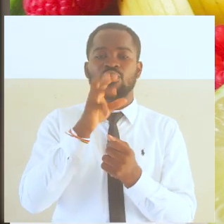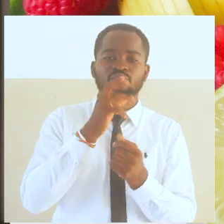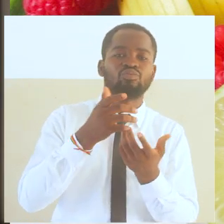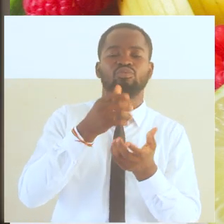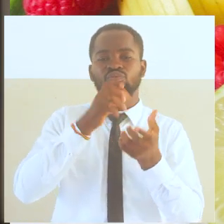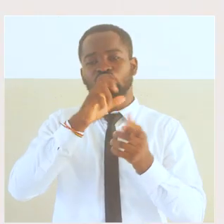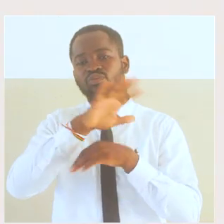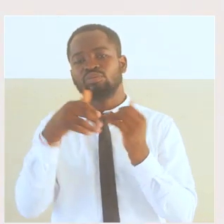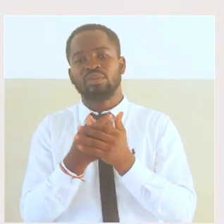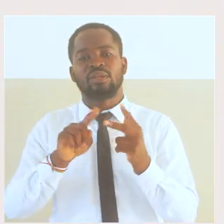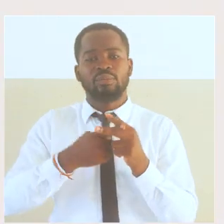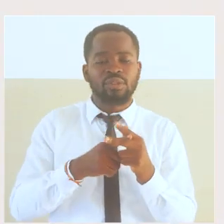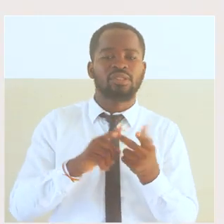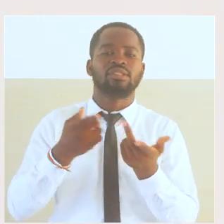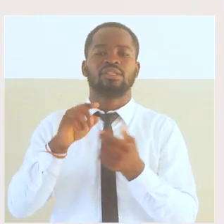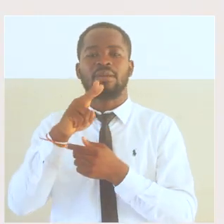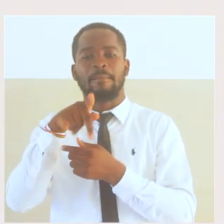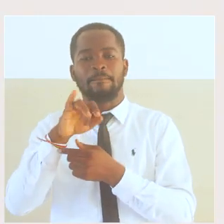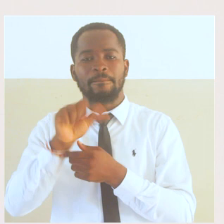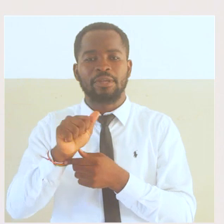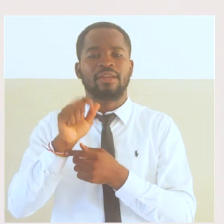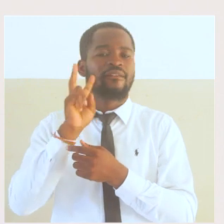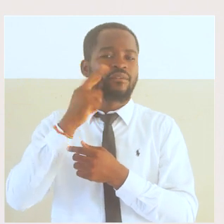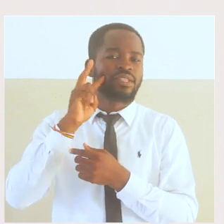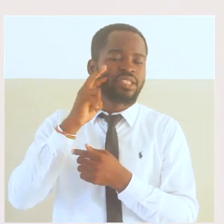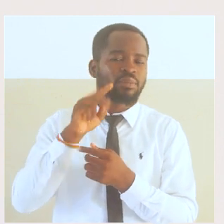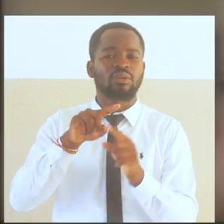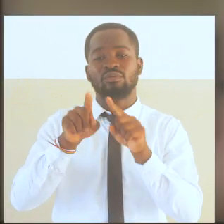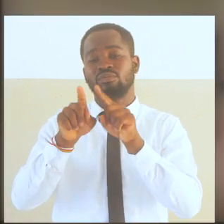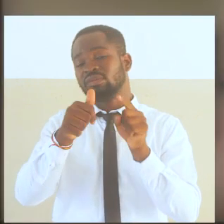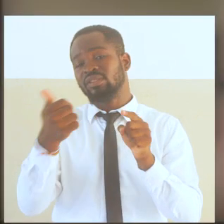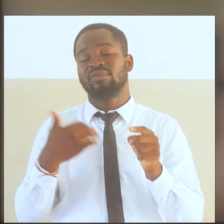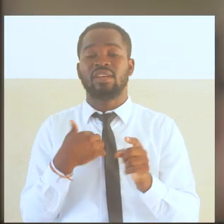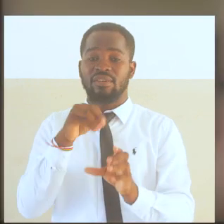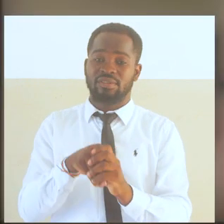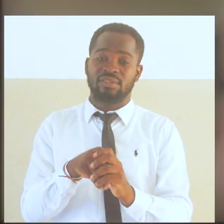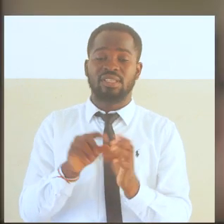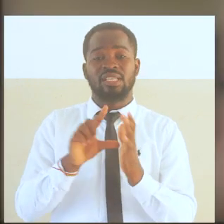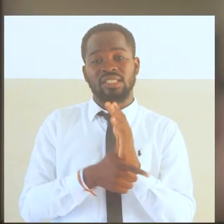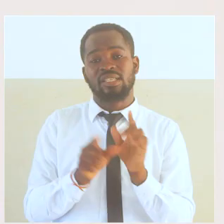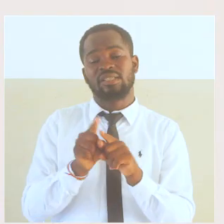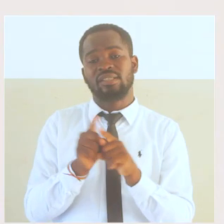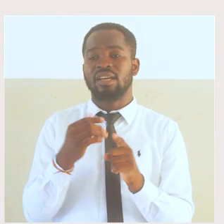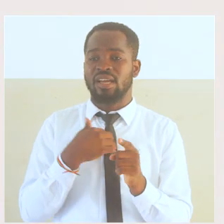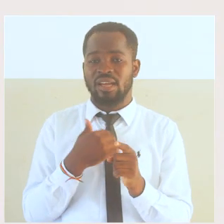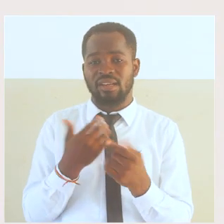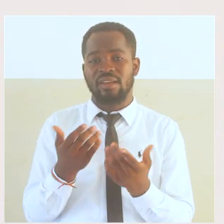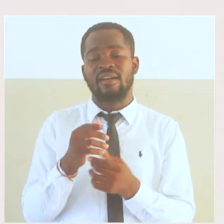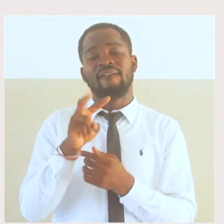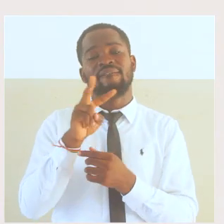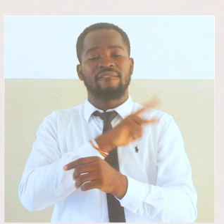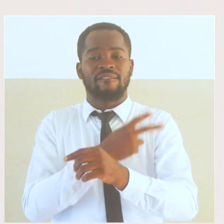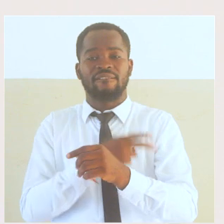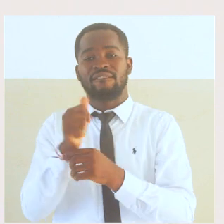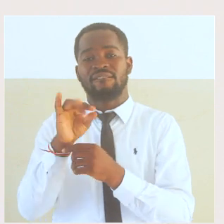well. Folate is vitamin B9. So banana also has it. So we can be eating all